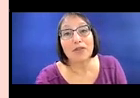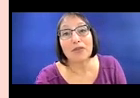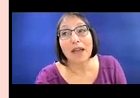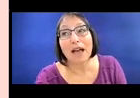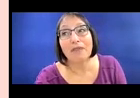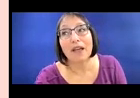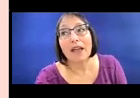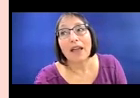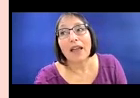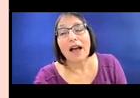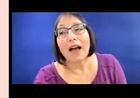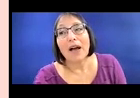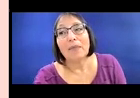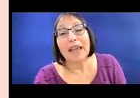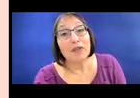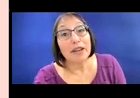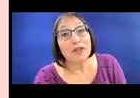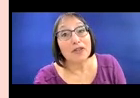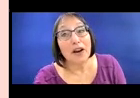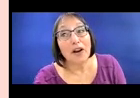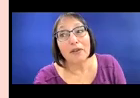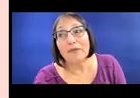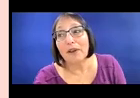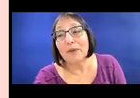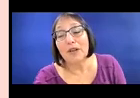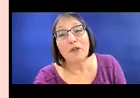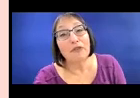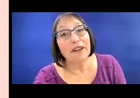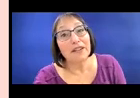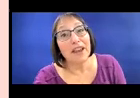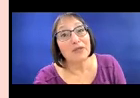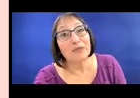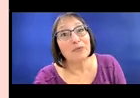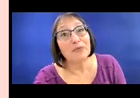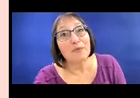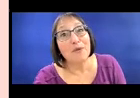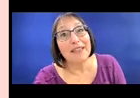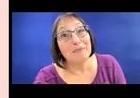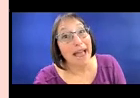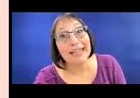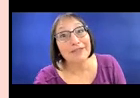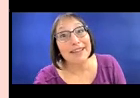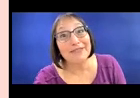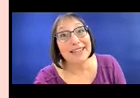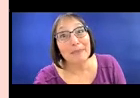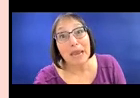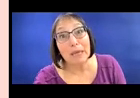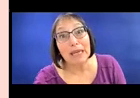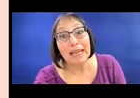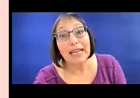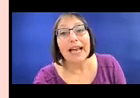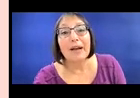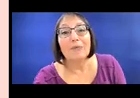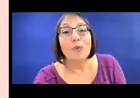if questions you have, anything you'd like to share, whether we go from face-to-face, remote, and then back to face-to-face, maybe.